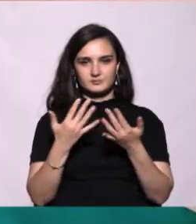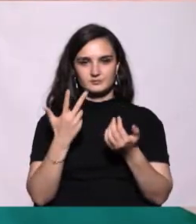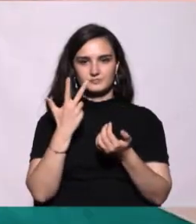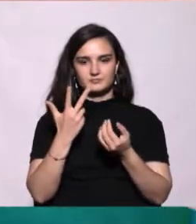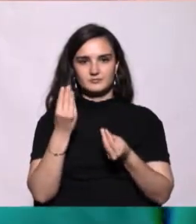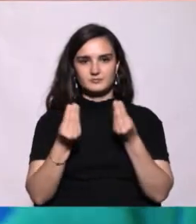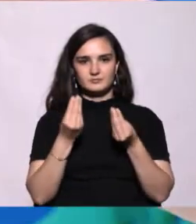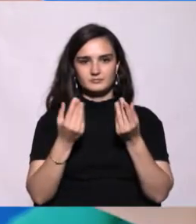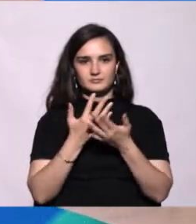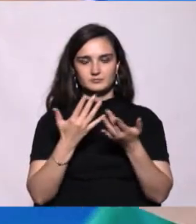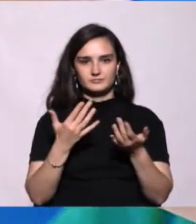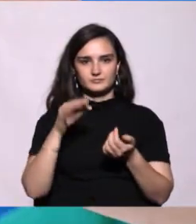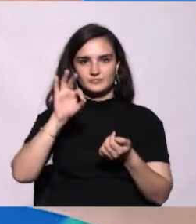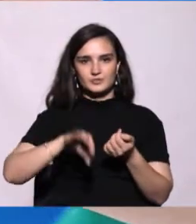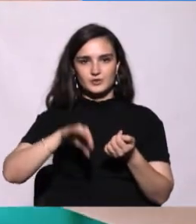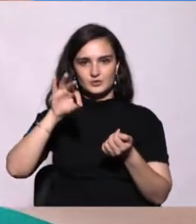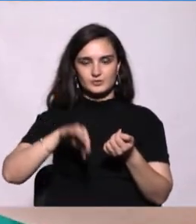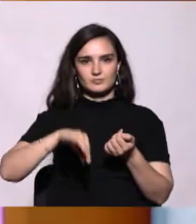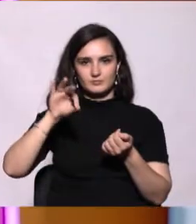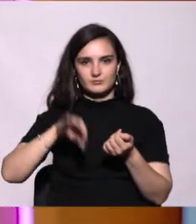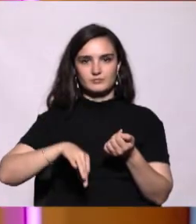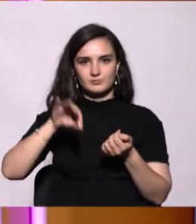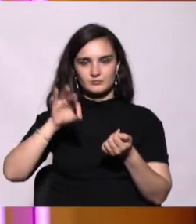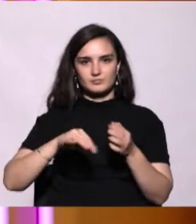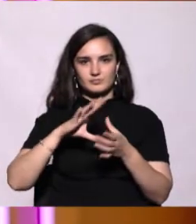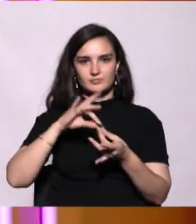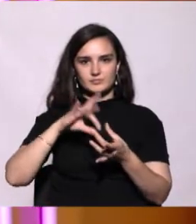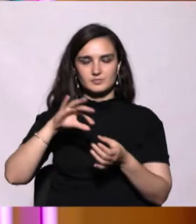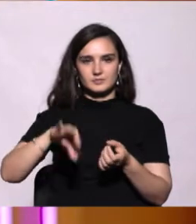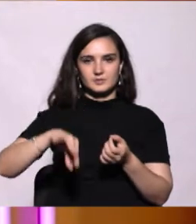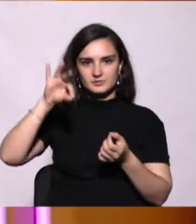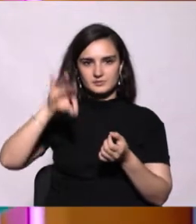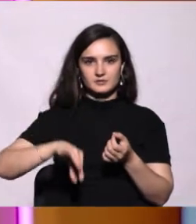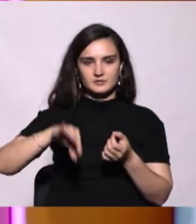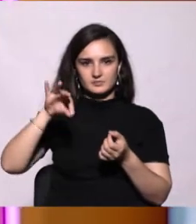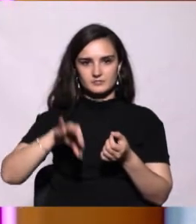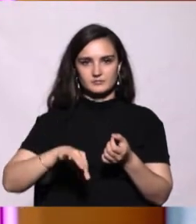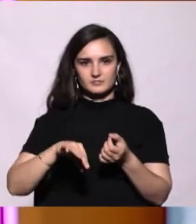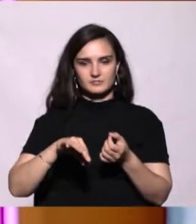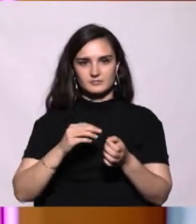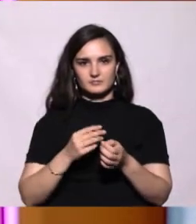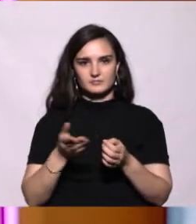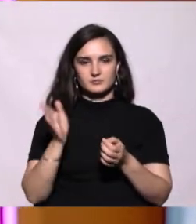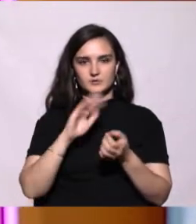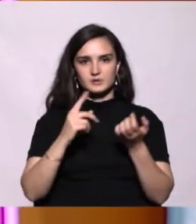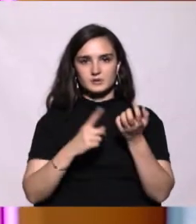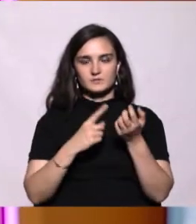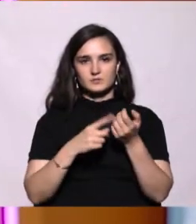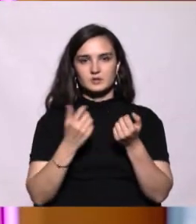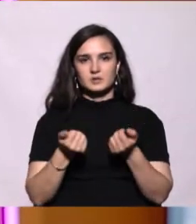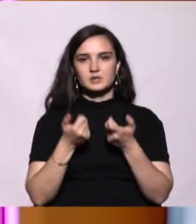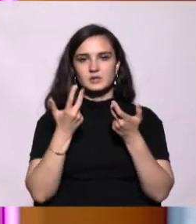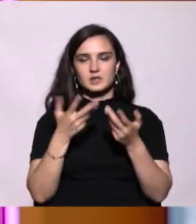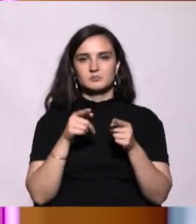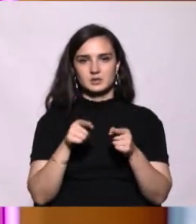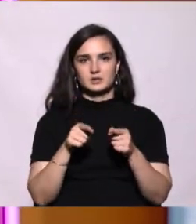Three toys yo-yos. Eseti satamasho yo-yo, zapzeruare. So let's count. How many